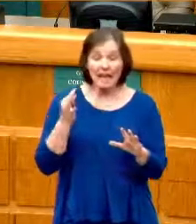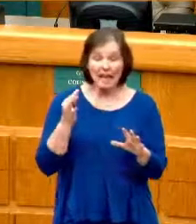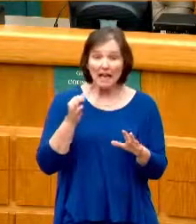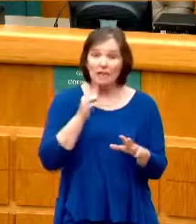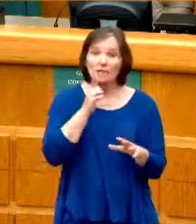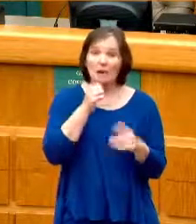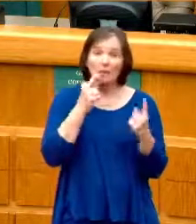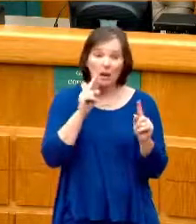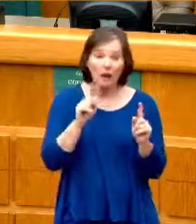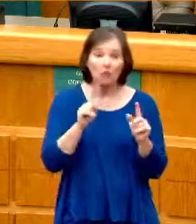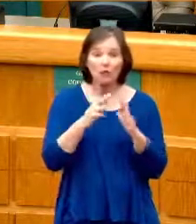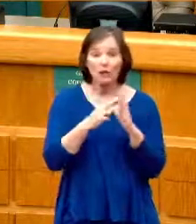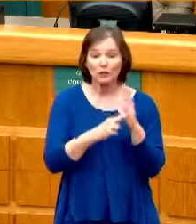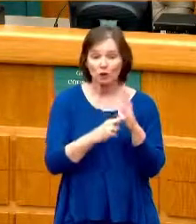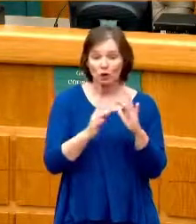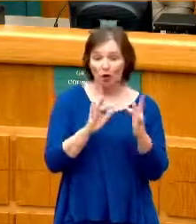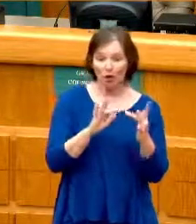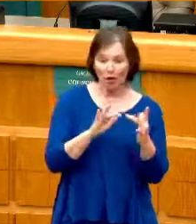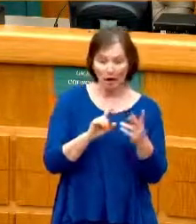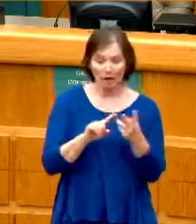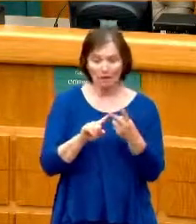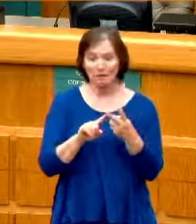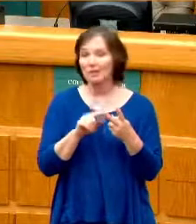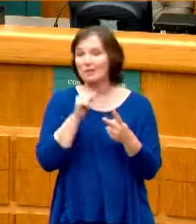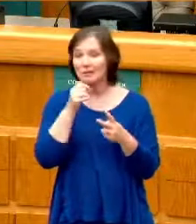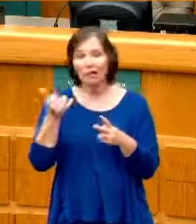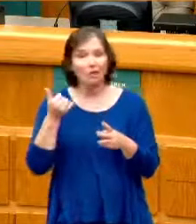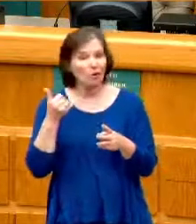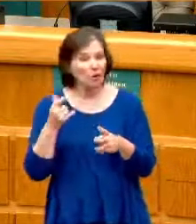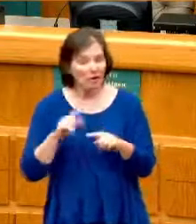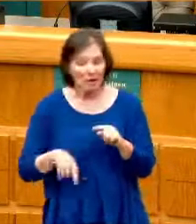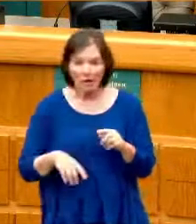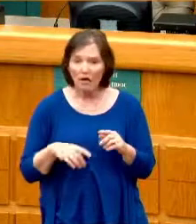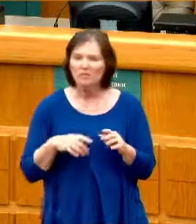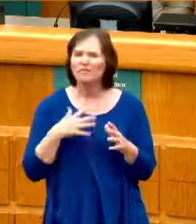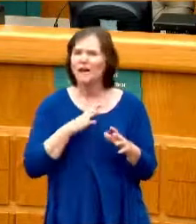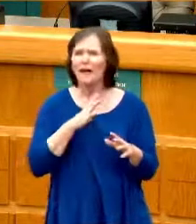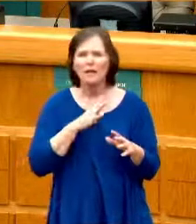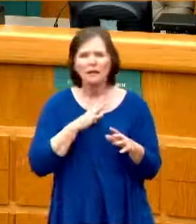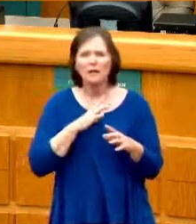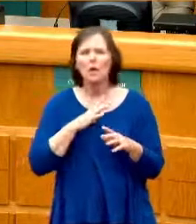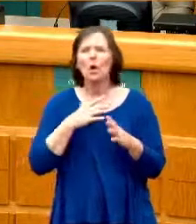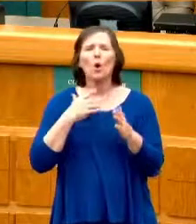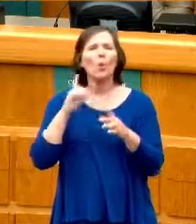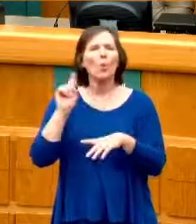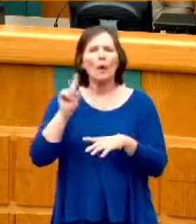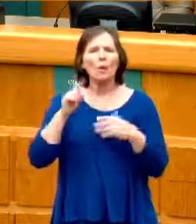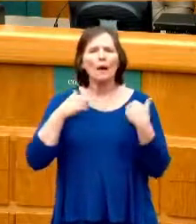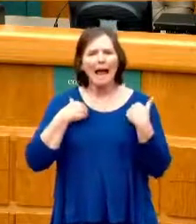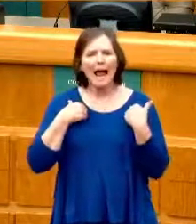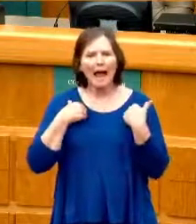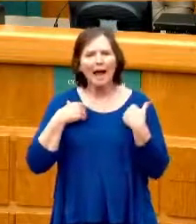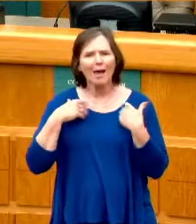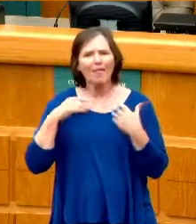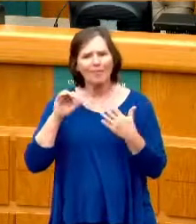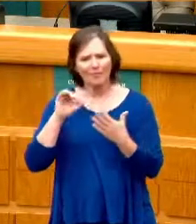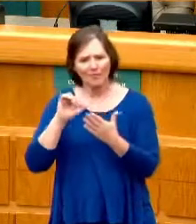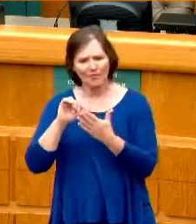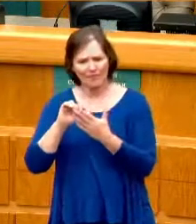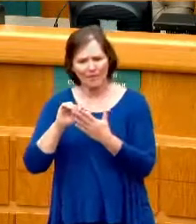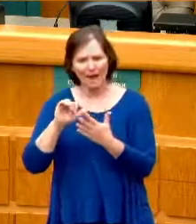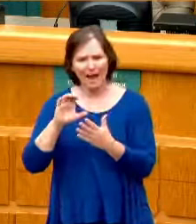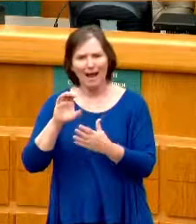Borchard or American Bank Center or now at La Palmera Mall, it's where Charming Charlie's used to be, over there close